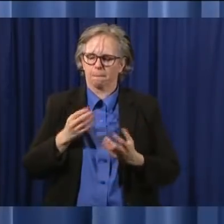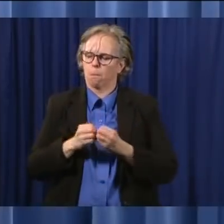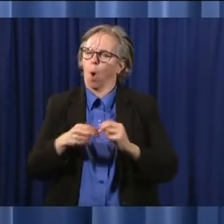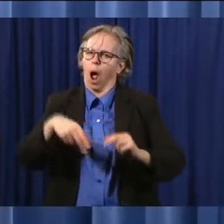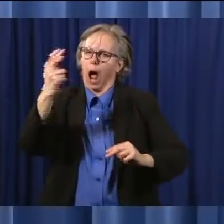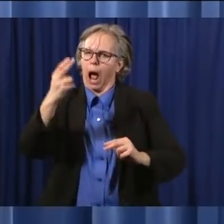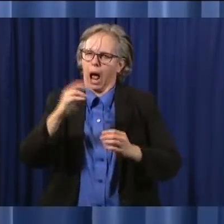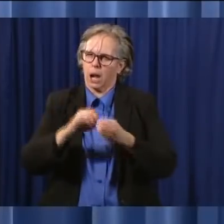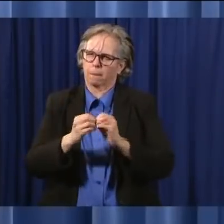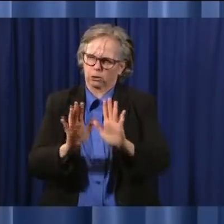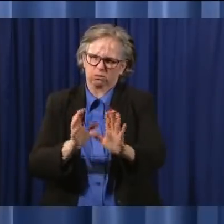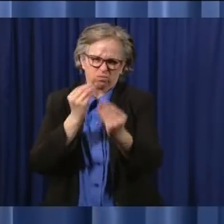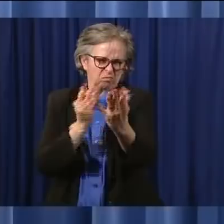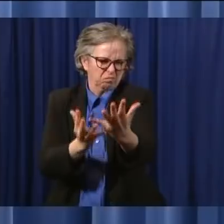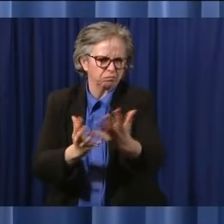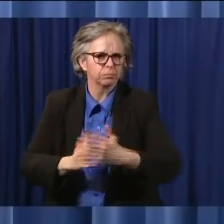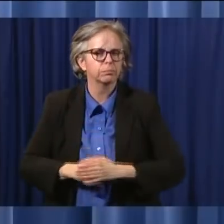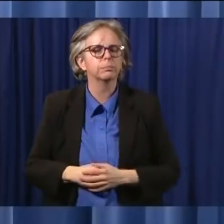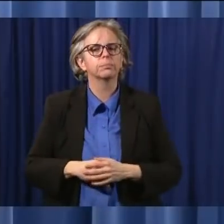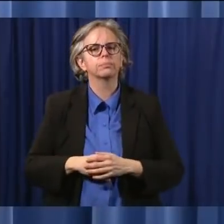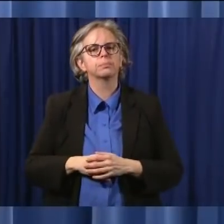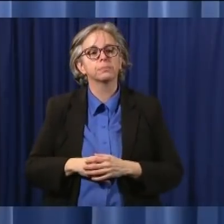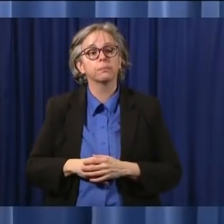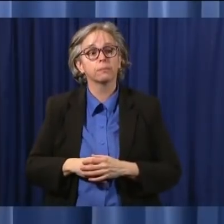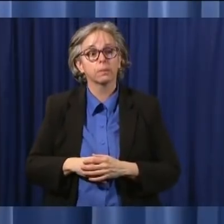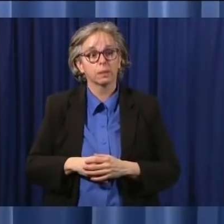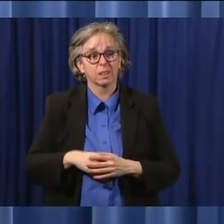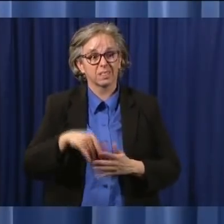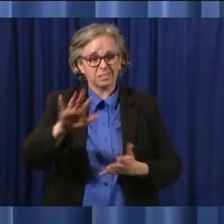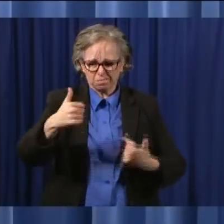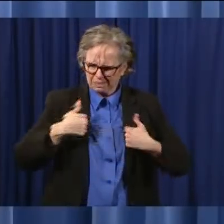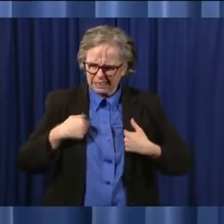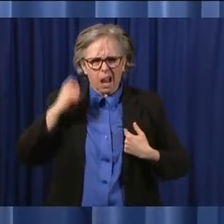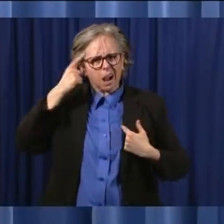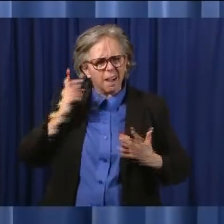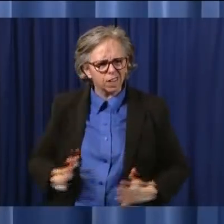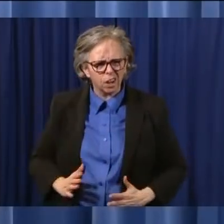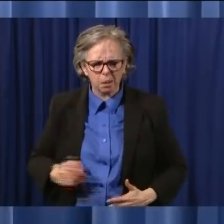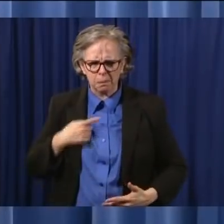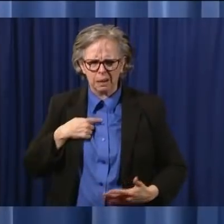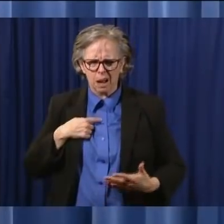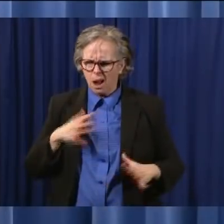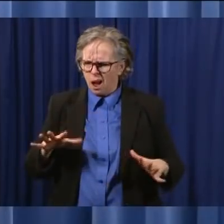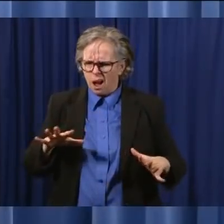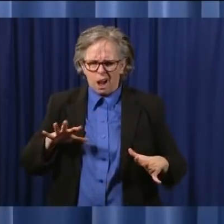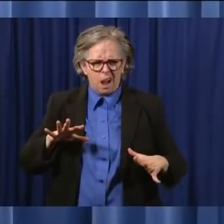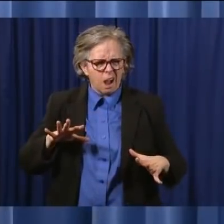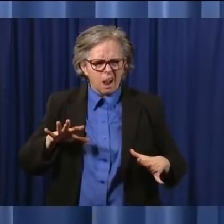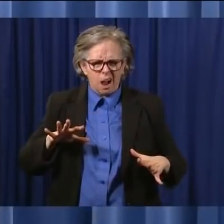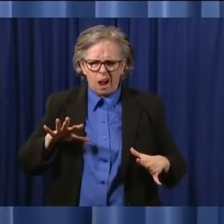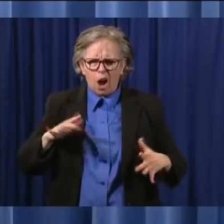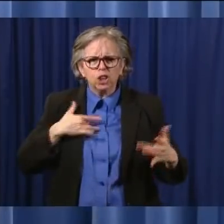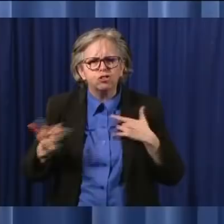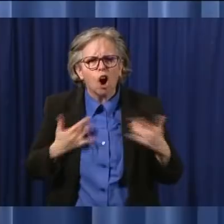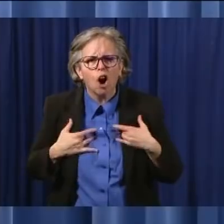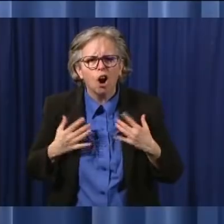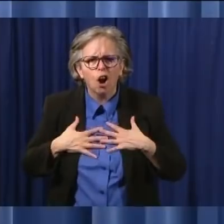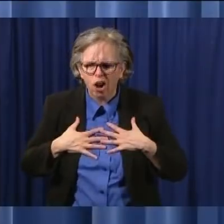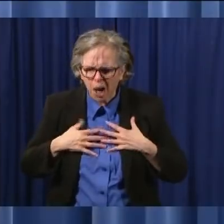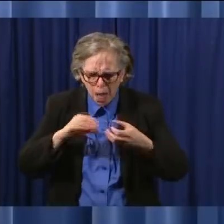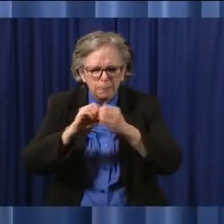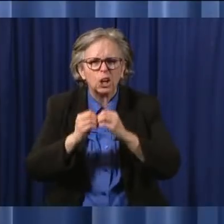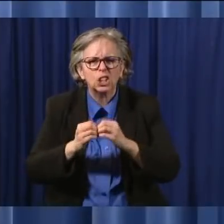As governor of the state of Ohio, I'm deeply concerned about this. This is something that